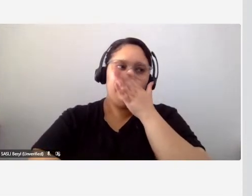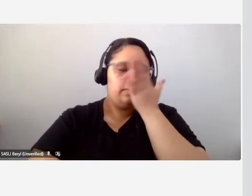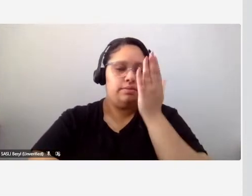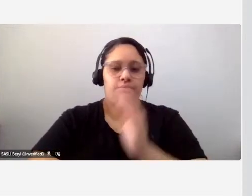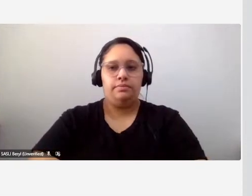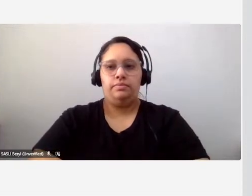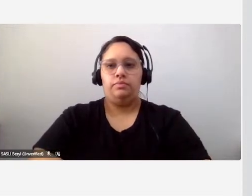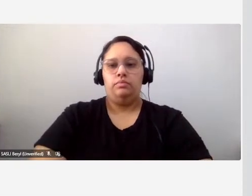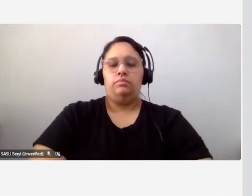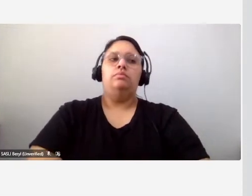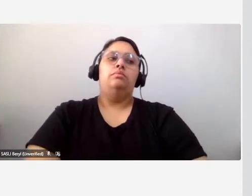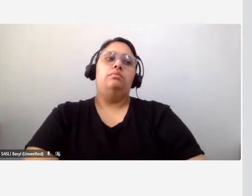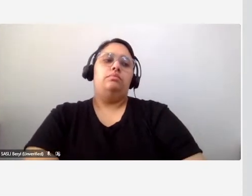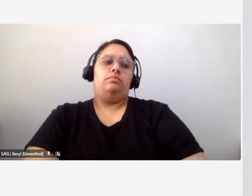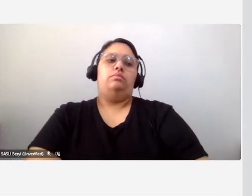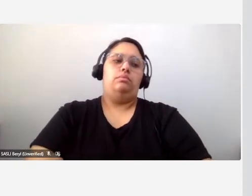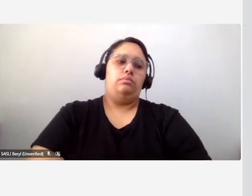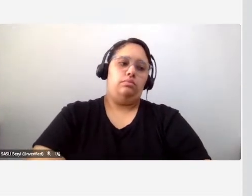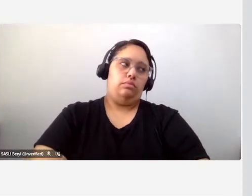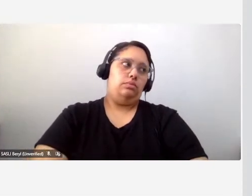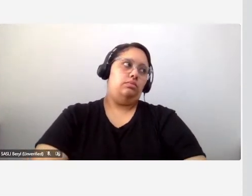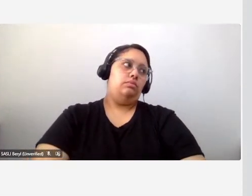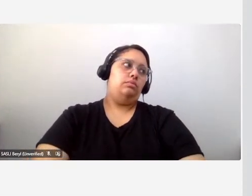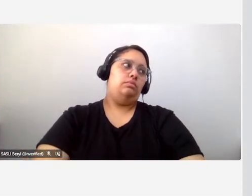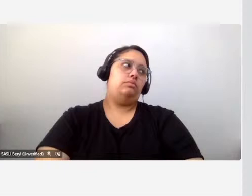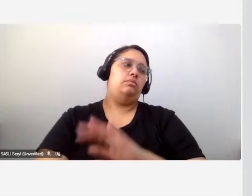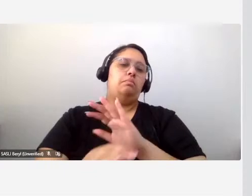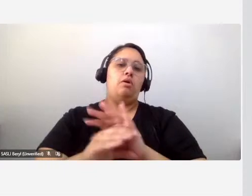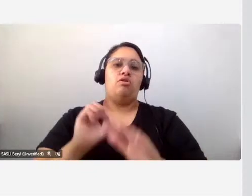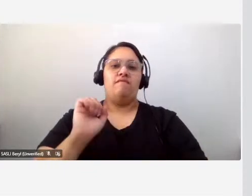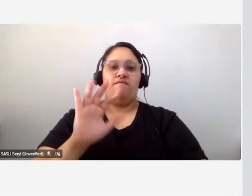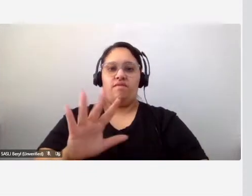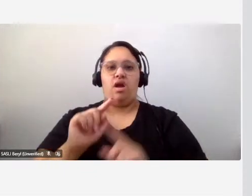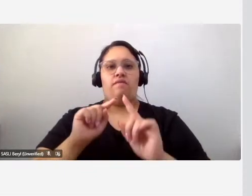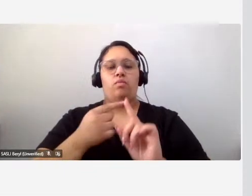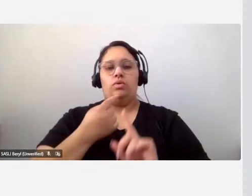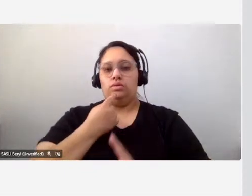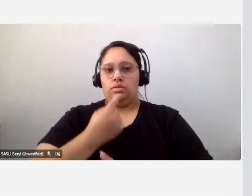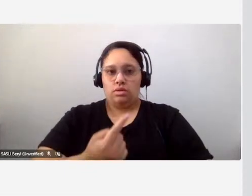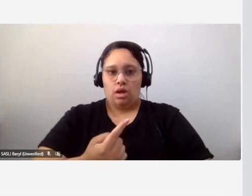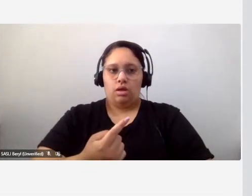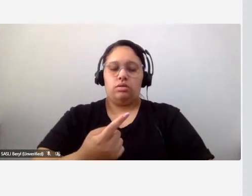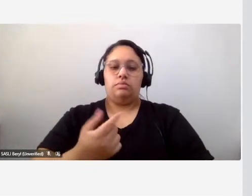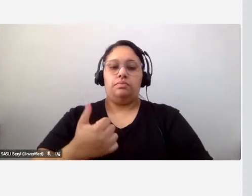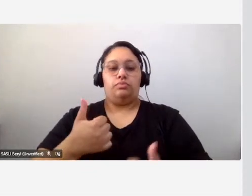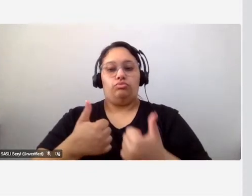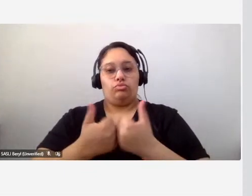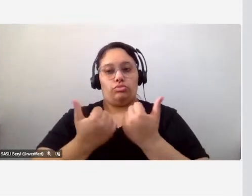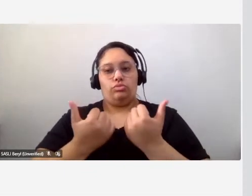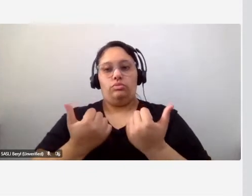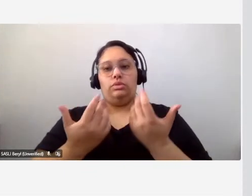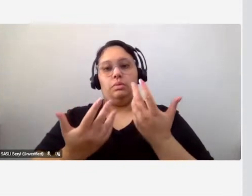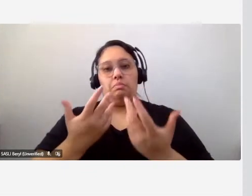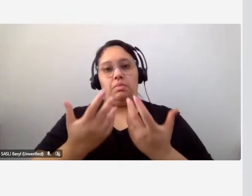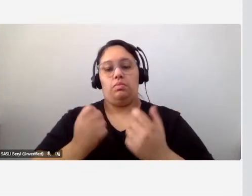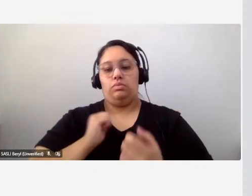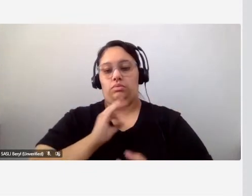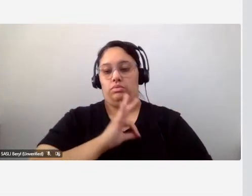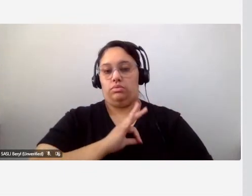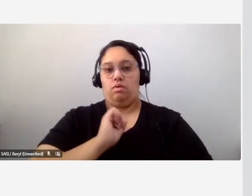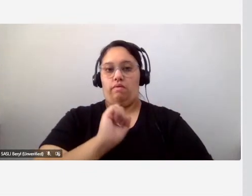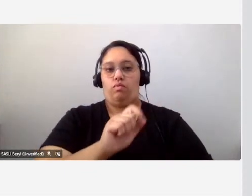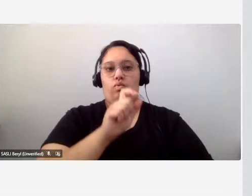Also, paragraph 5, you make a point, given the challenges perhaps you might have alluded in respect to your staff